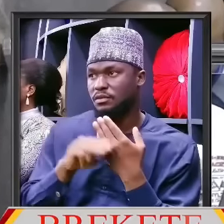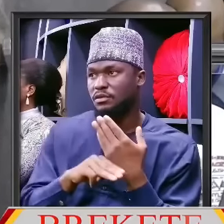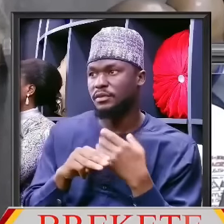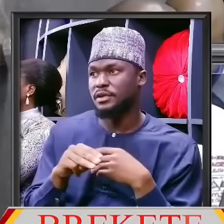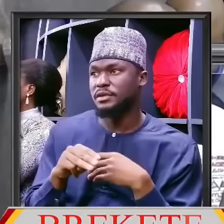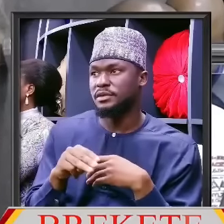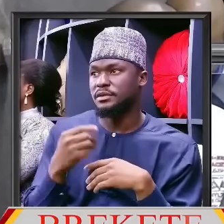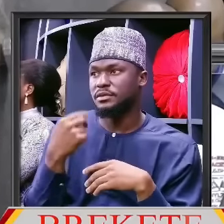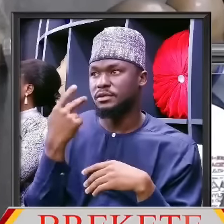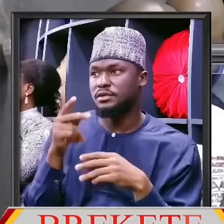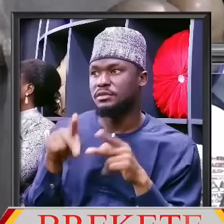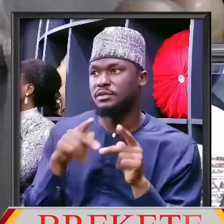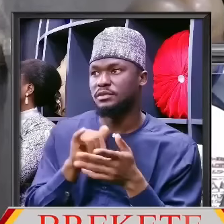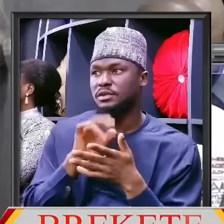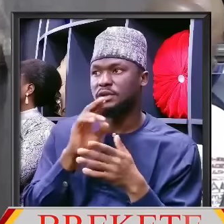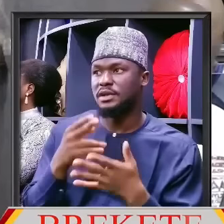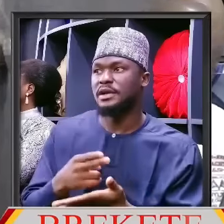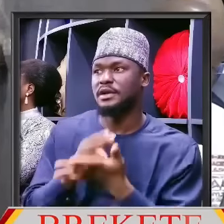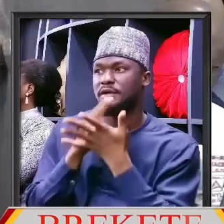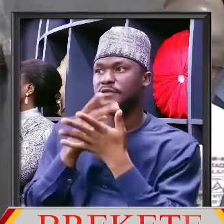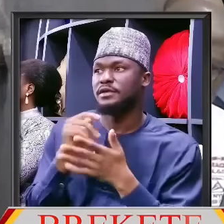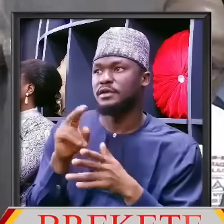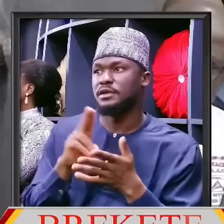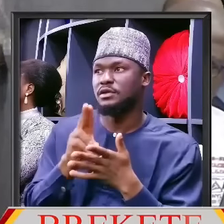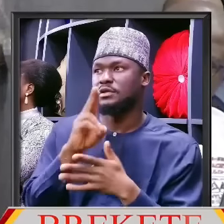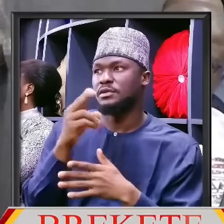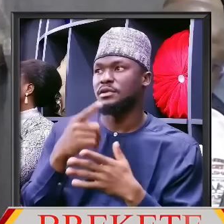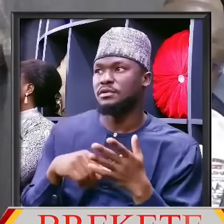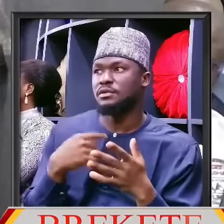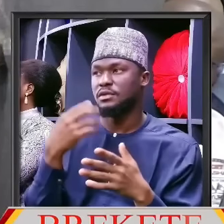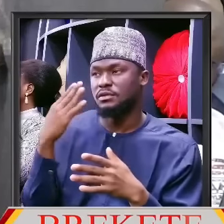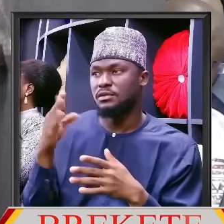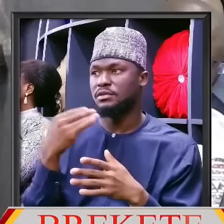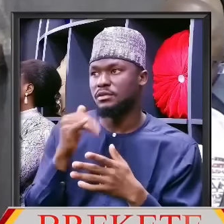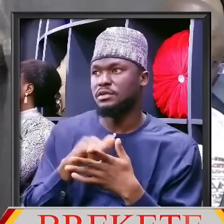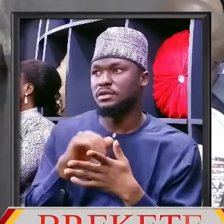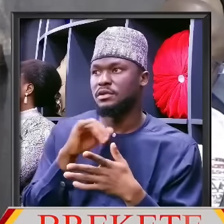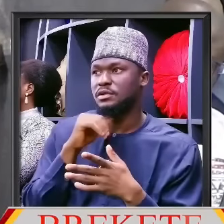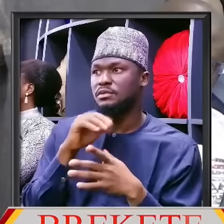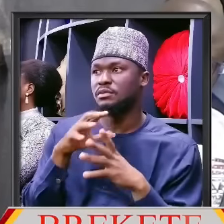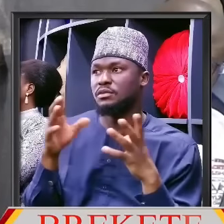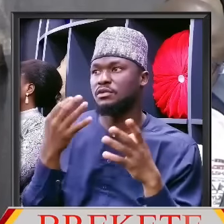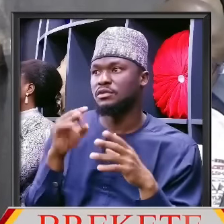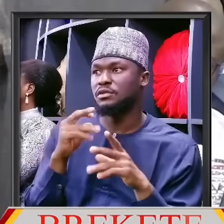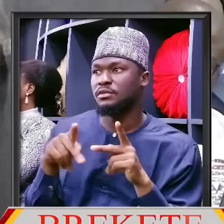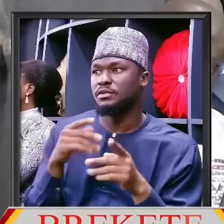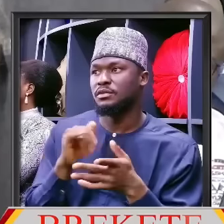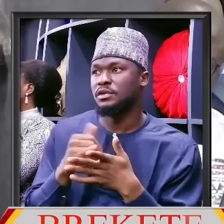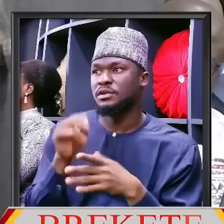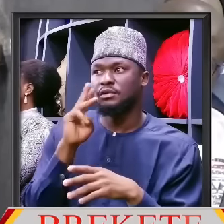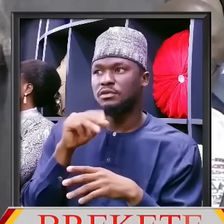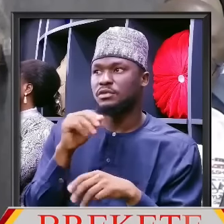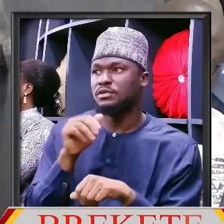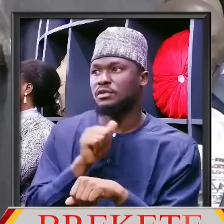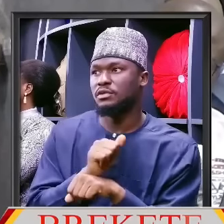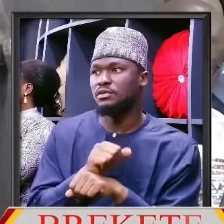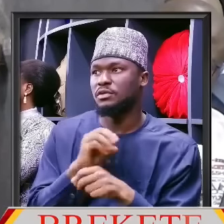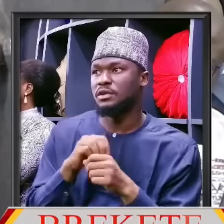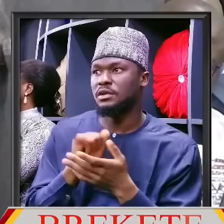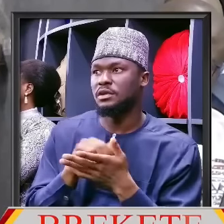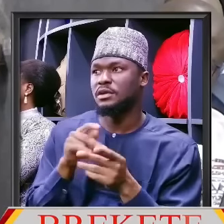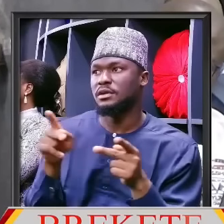as people where they help the university. What we don't notice, we say, a group of people feel say, they never feel work with that consultative